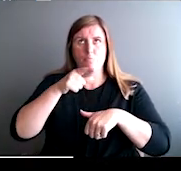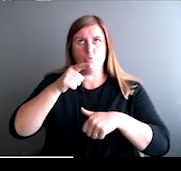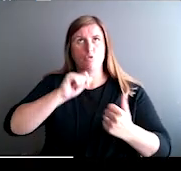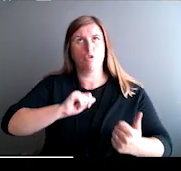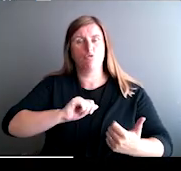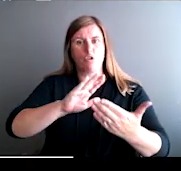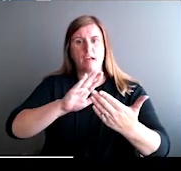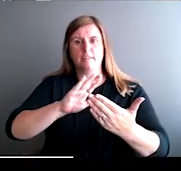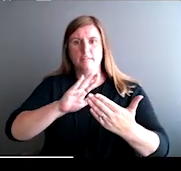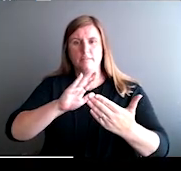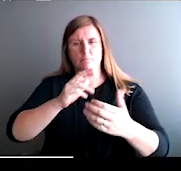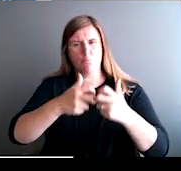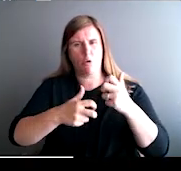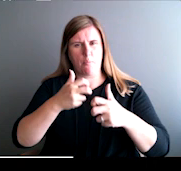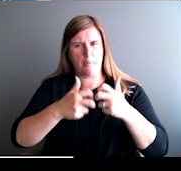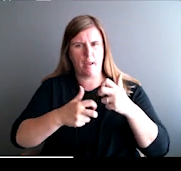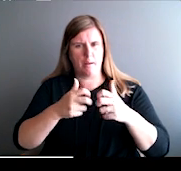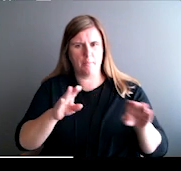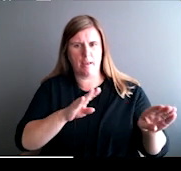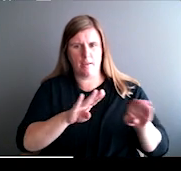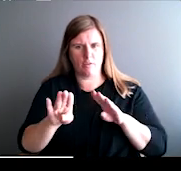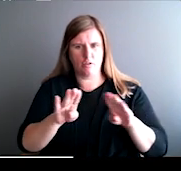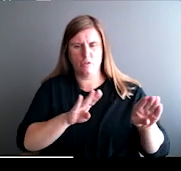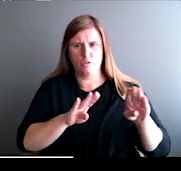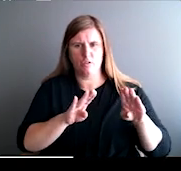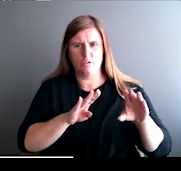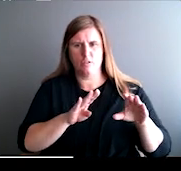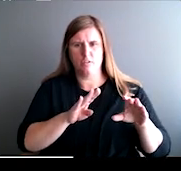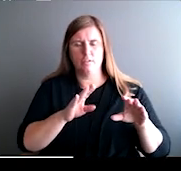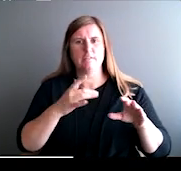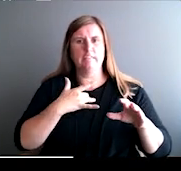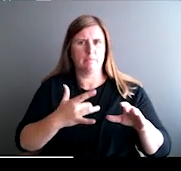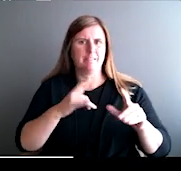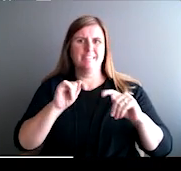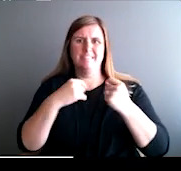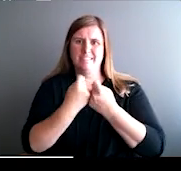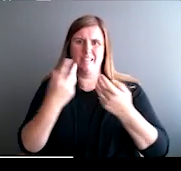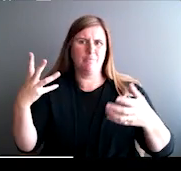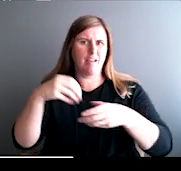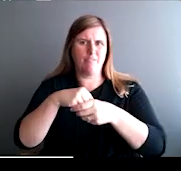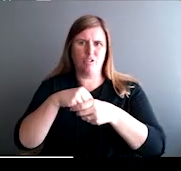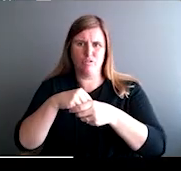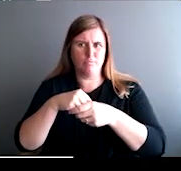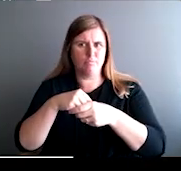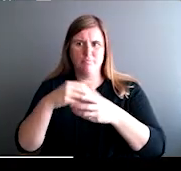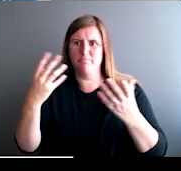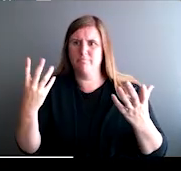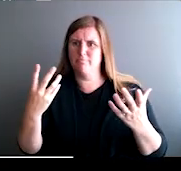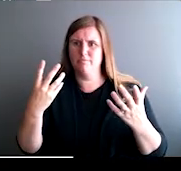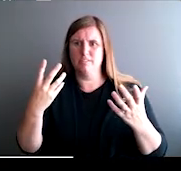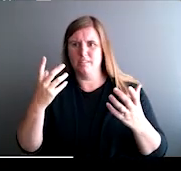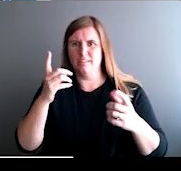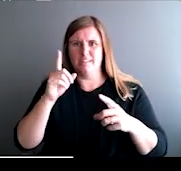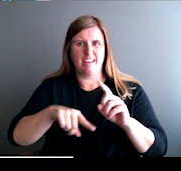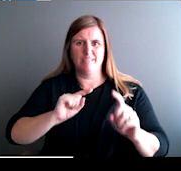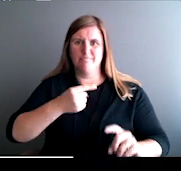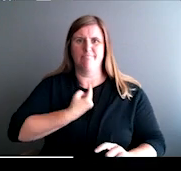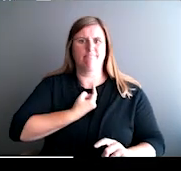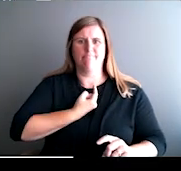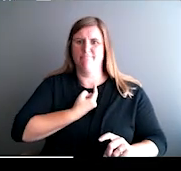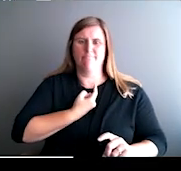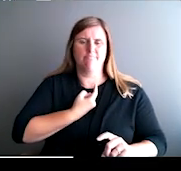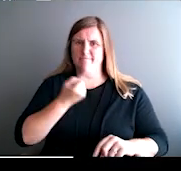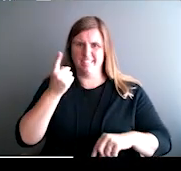addressing problematic behavior, that it's a team effort. Nobody's going to be able to go it alone, as they